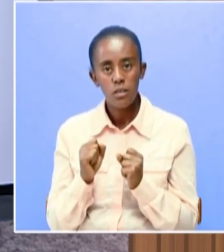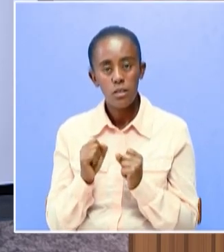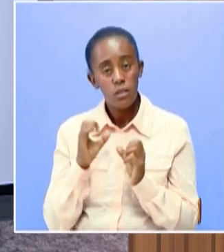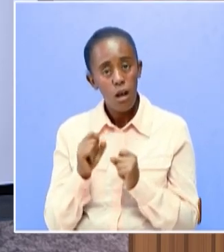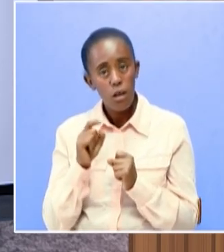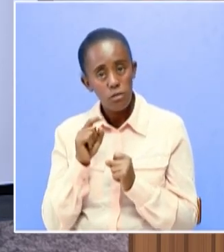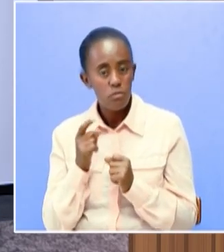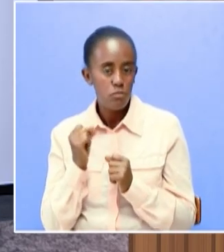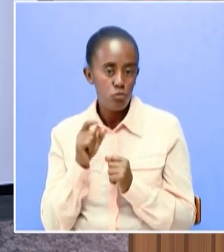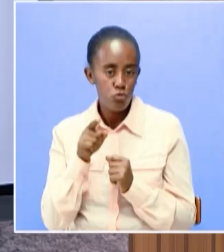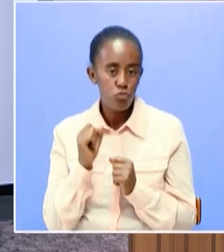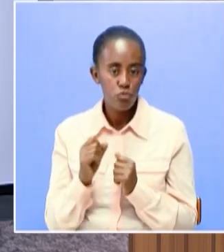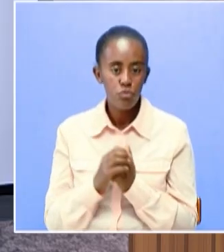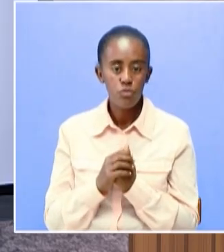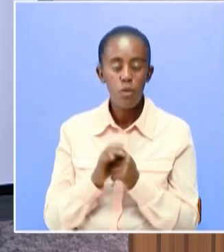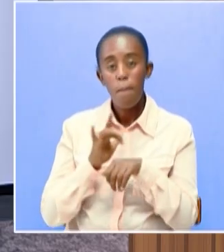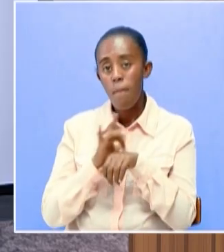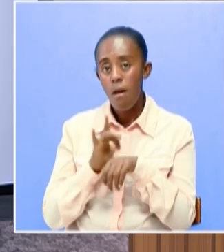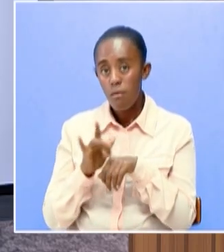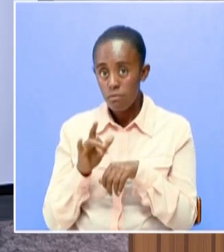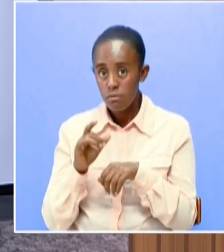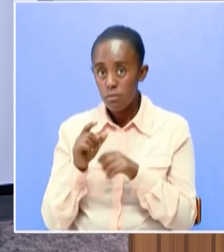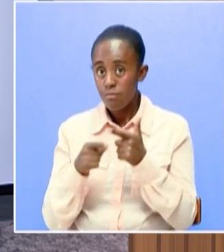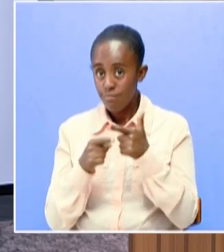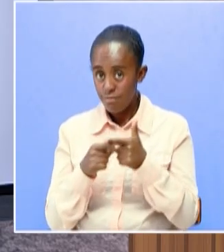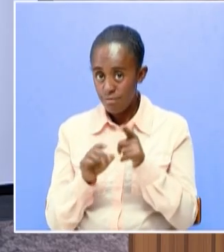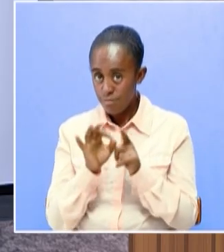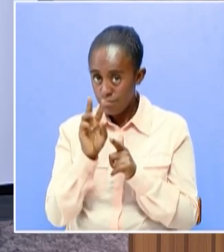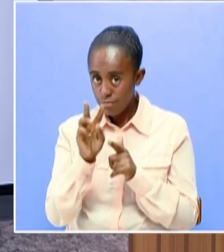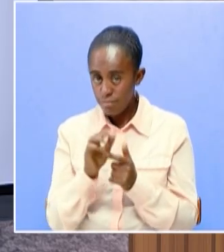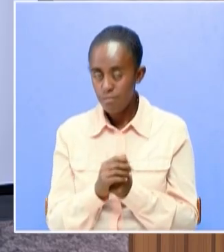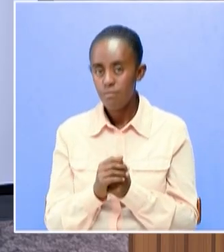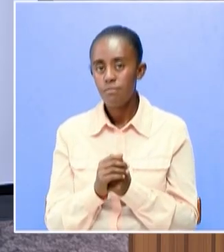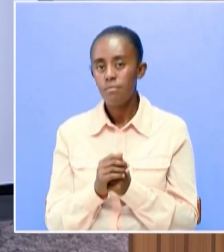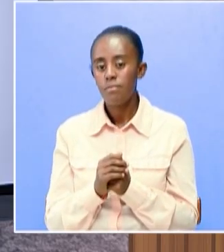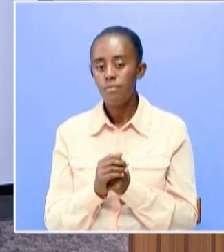can be used here. Blank, can I get to the mercado?